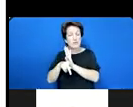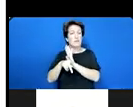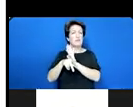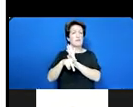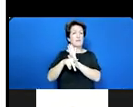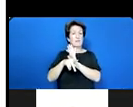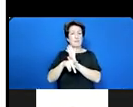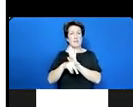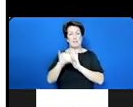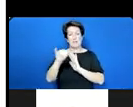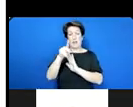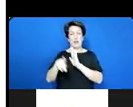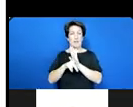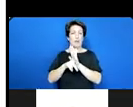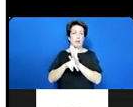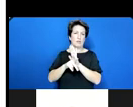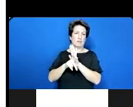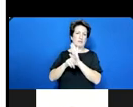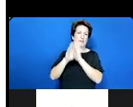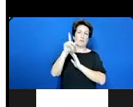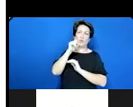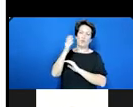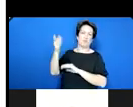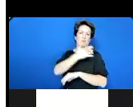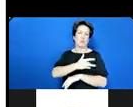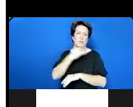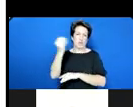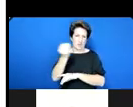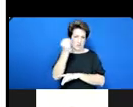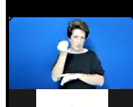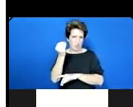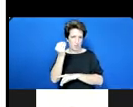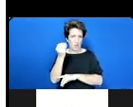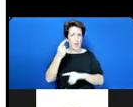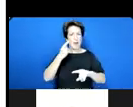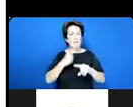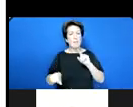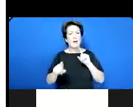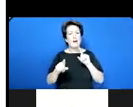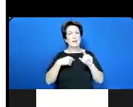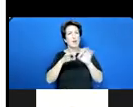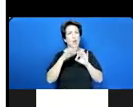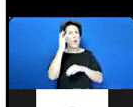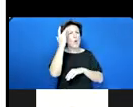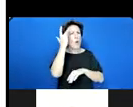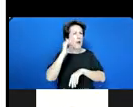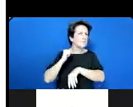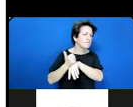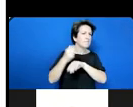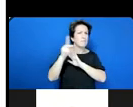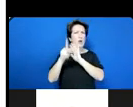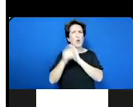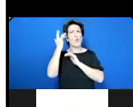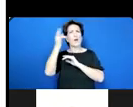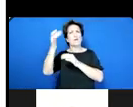which was created by the province of Ontario, and it's a provincial policy, but not really my ability to speak to why certain policy decisions were made, because